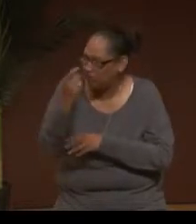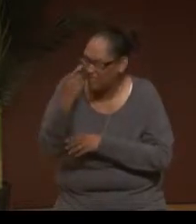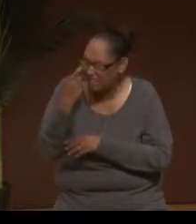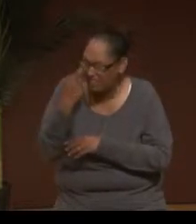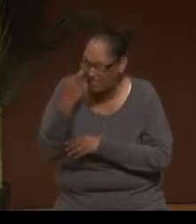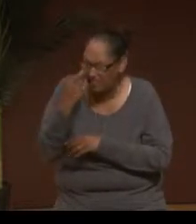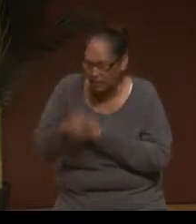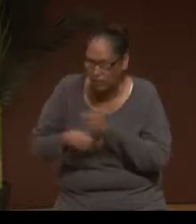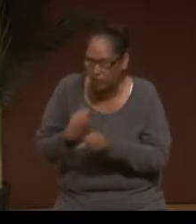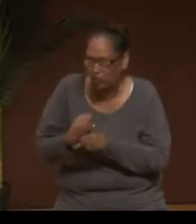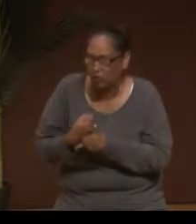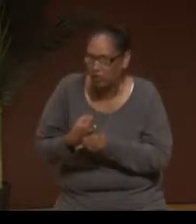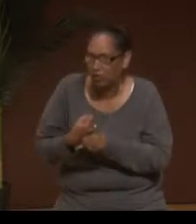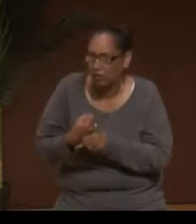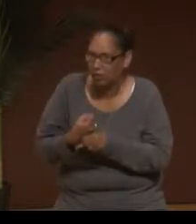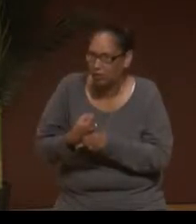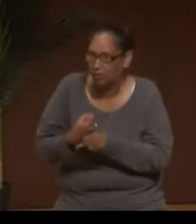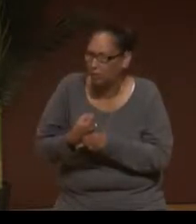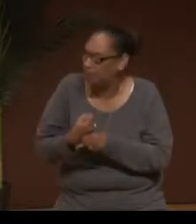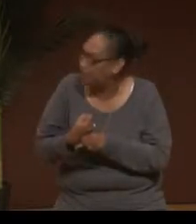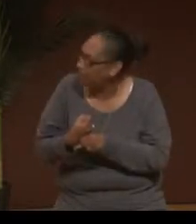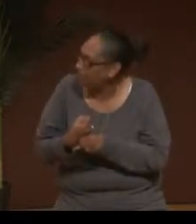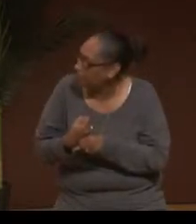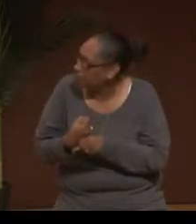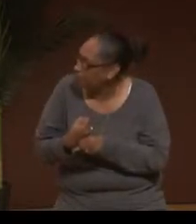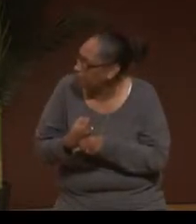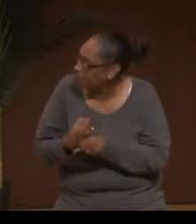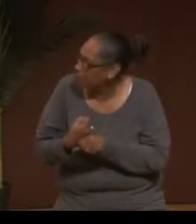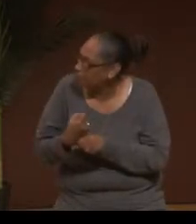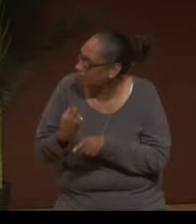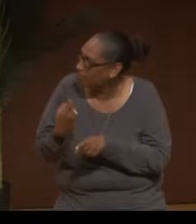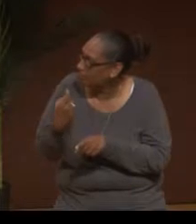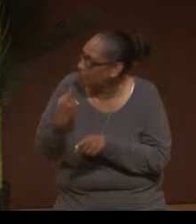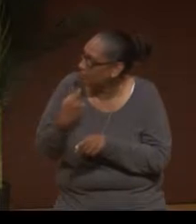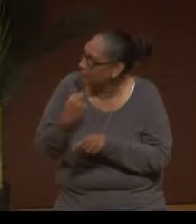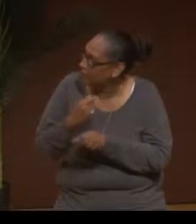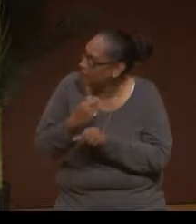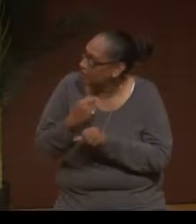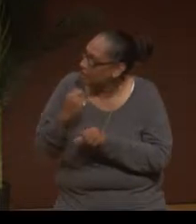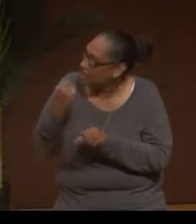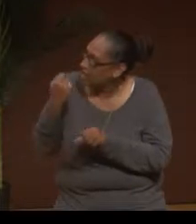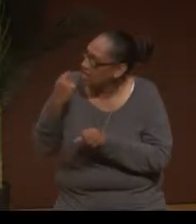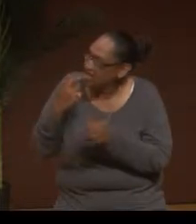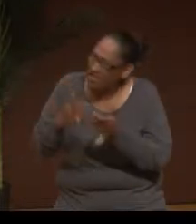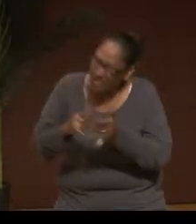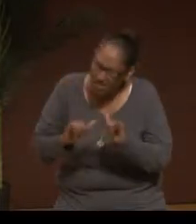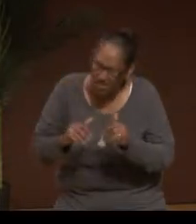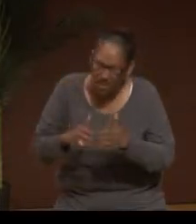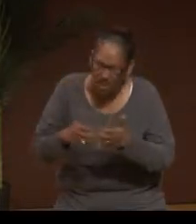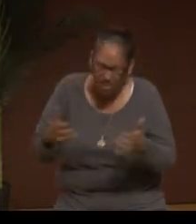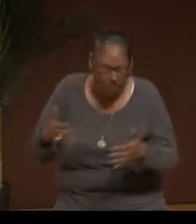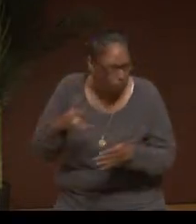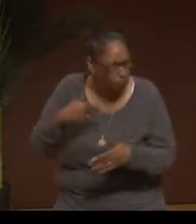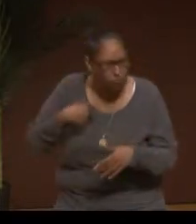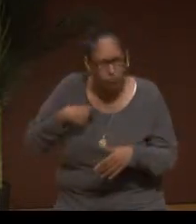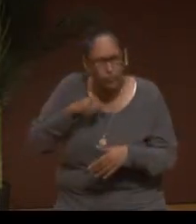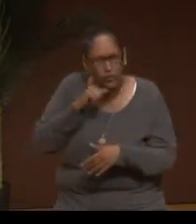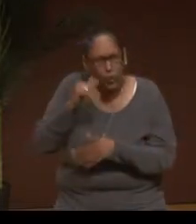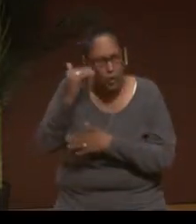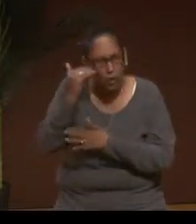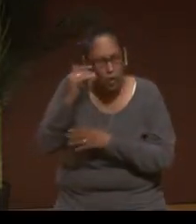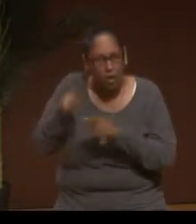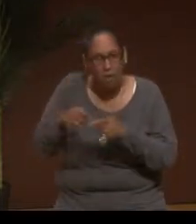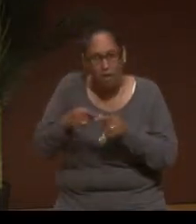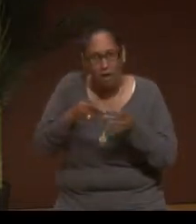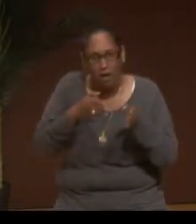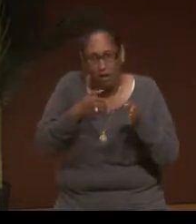is still, well, perhaps not in its infancy, but still in its toddler years. There's still a lot that we don't know about the patterns of